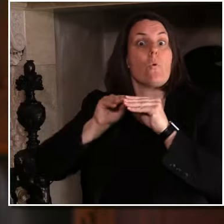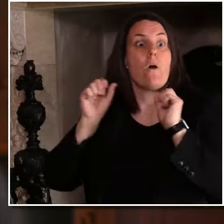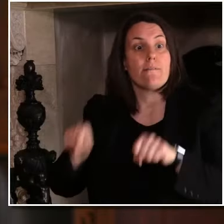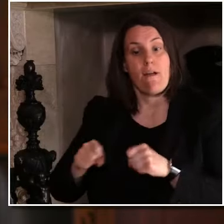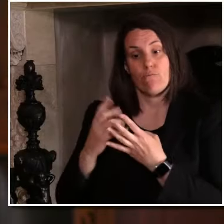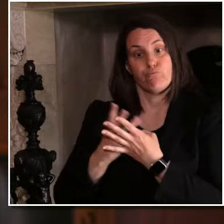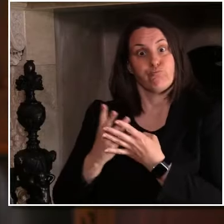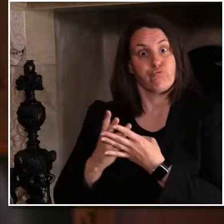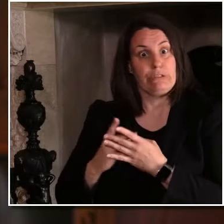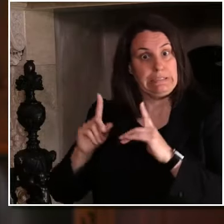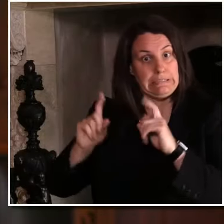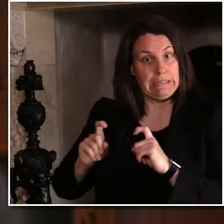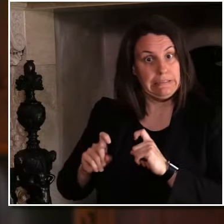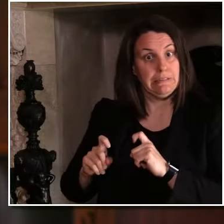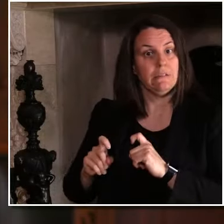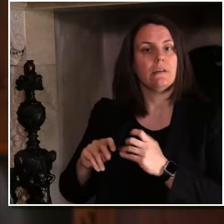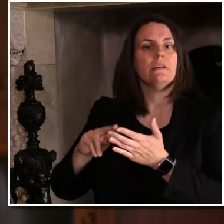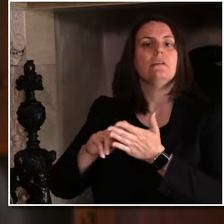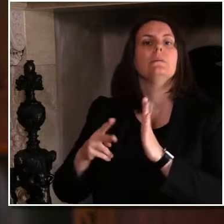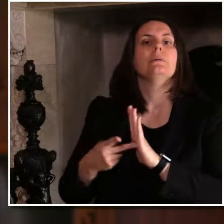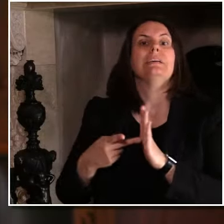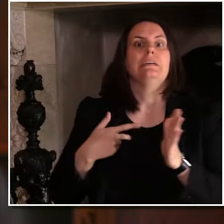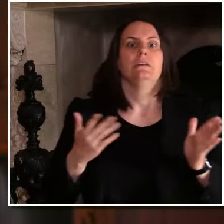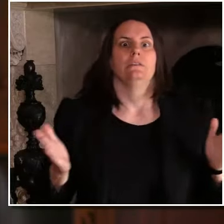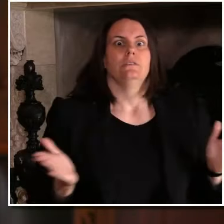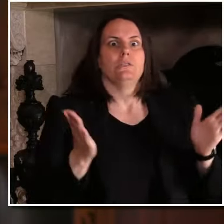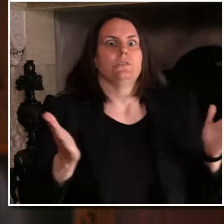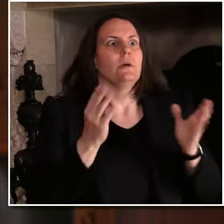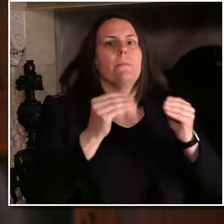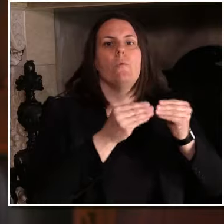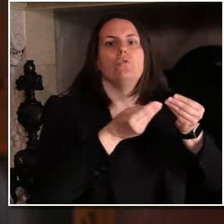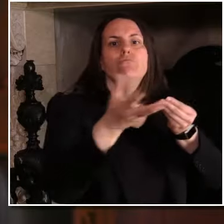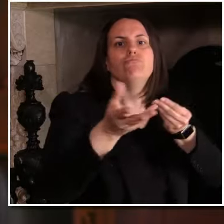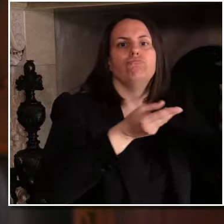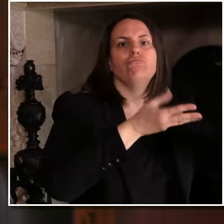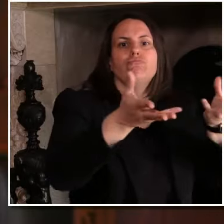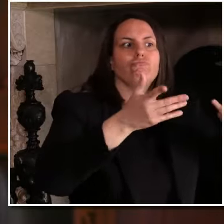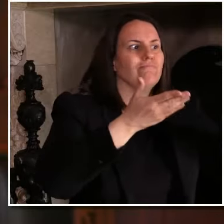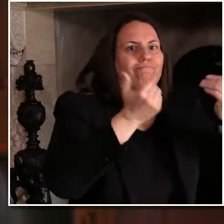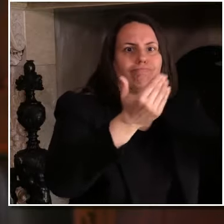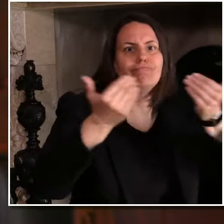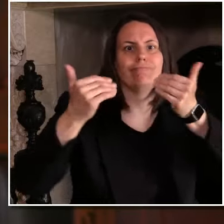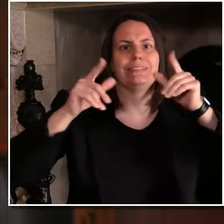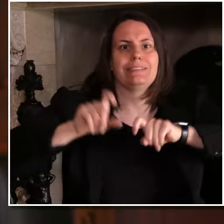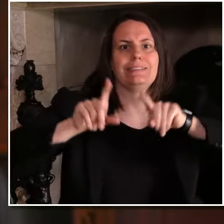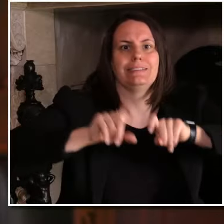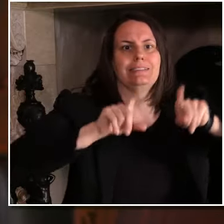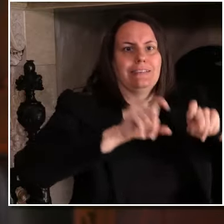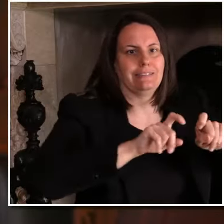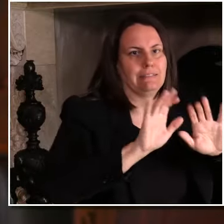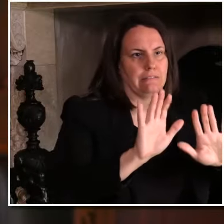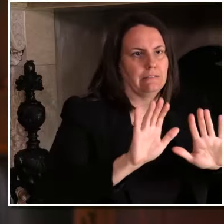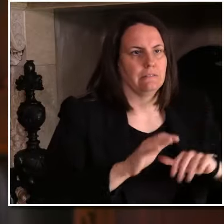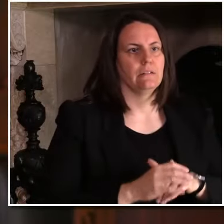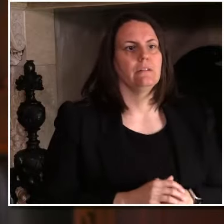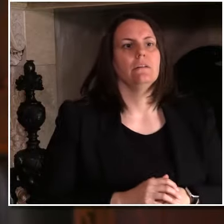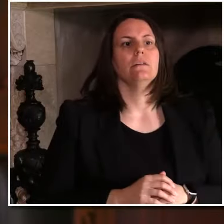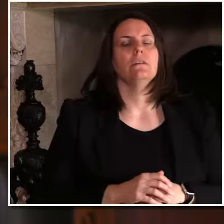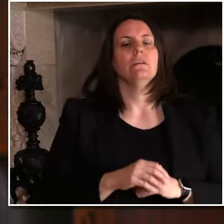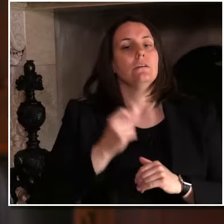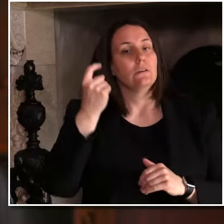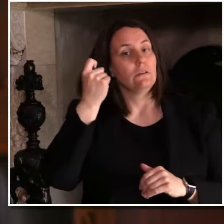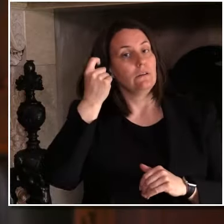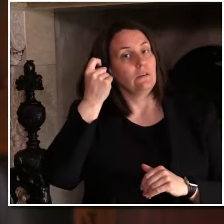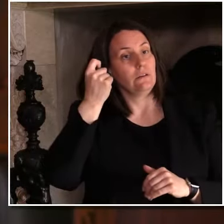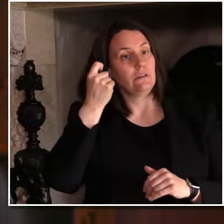pushing that capacity into the parts of the state where they have not had as ready access to testing as other parts of the state.